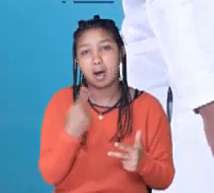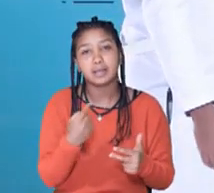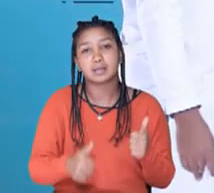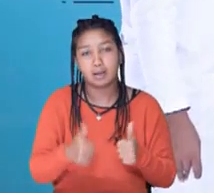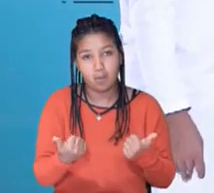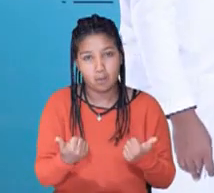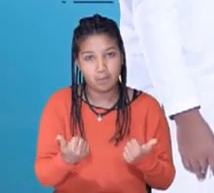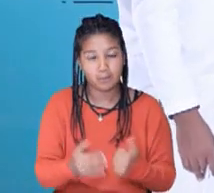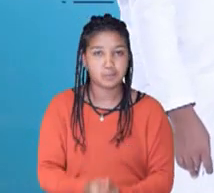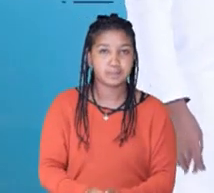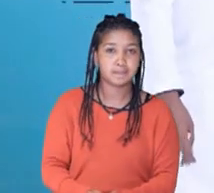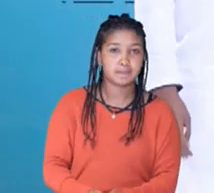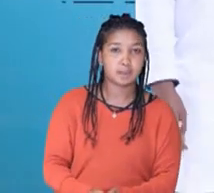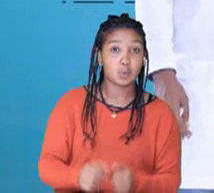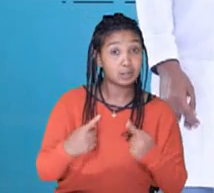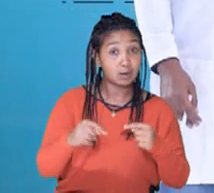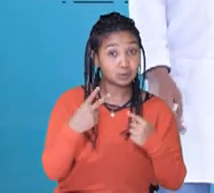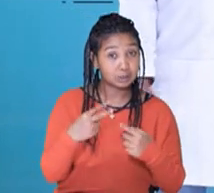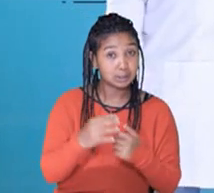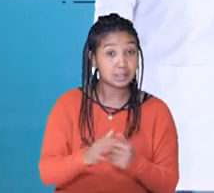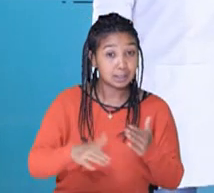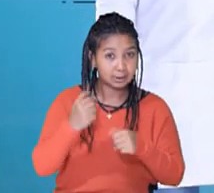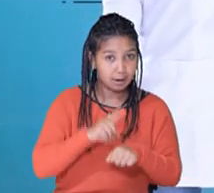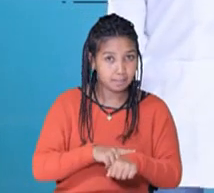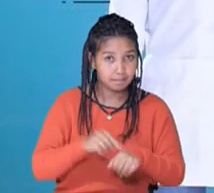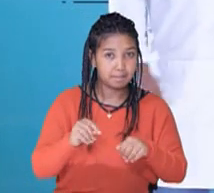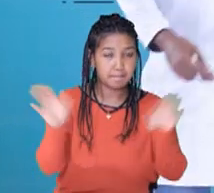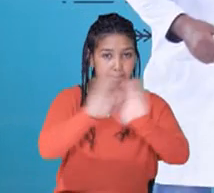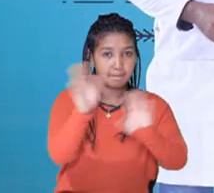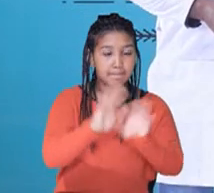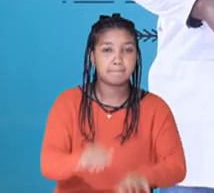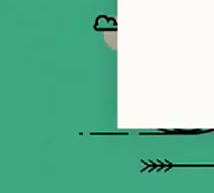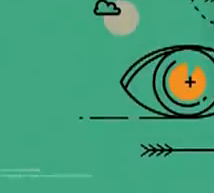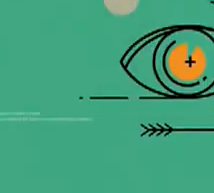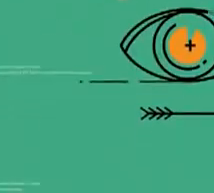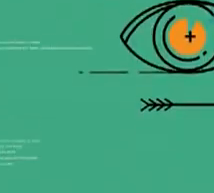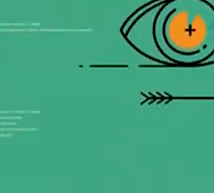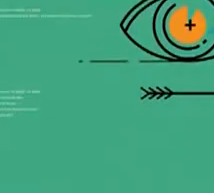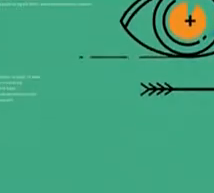last at the bottom? We'll try to see this next time. So bye-bye for today.